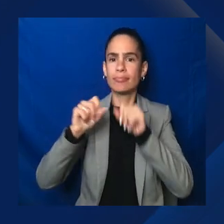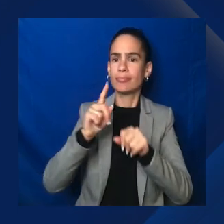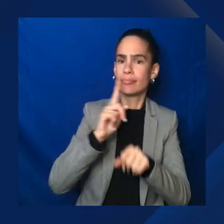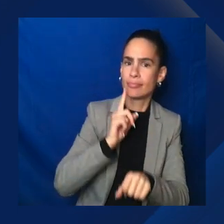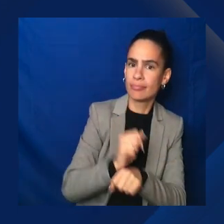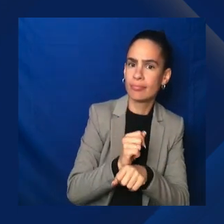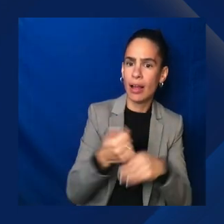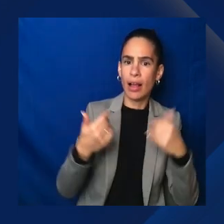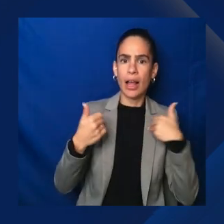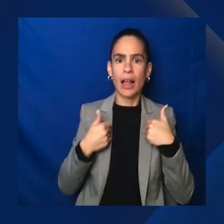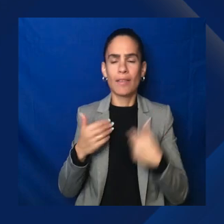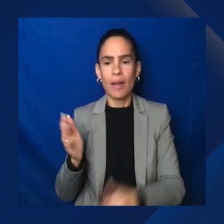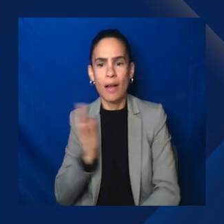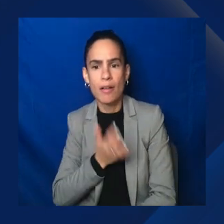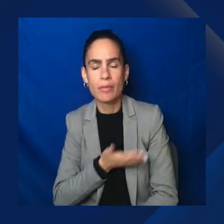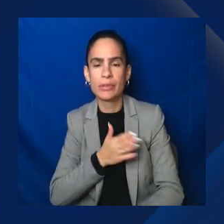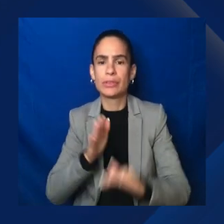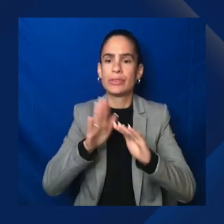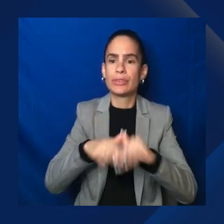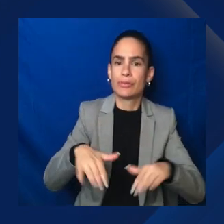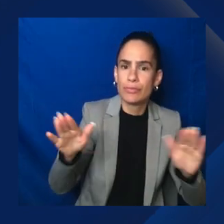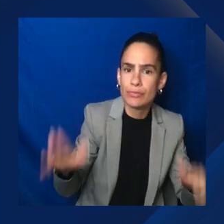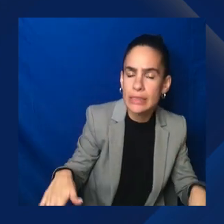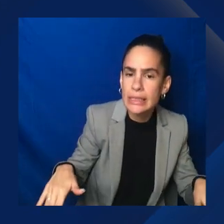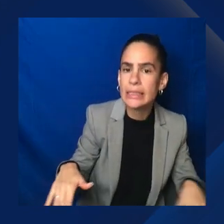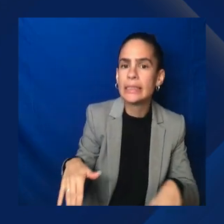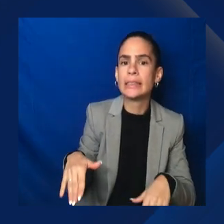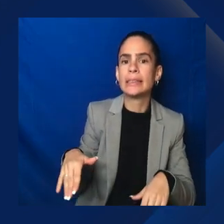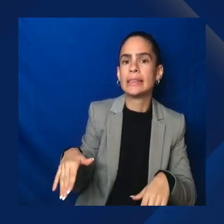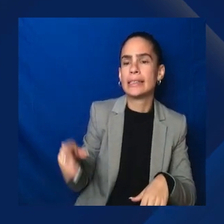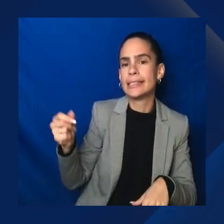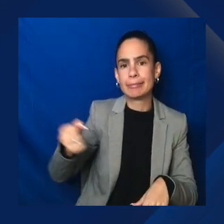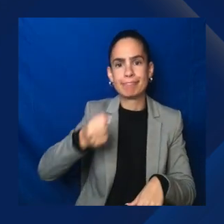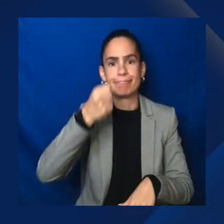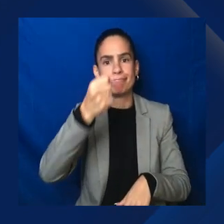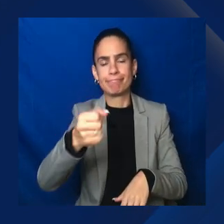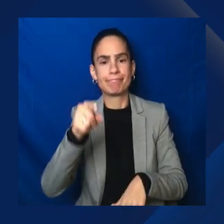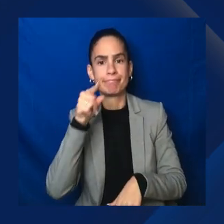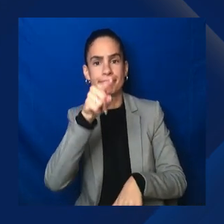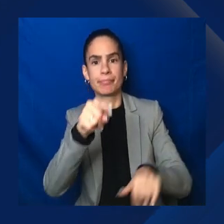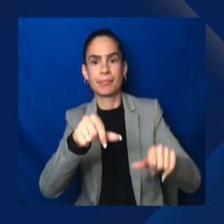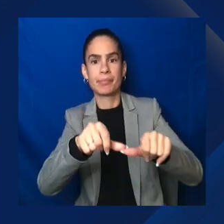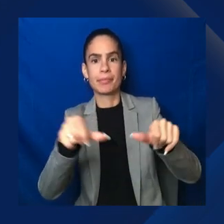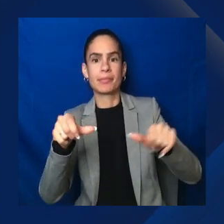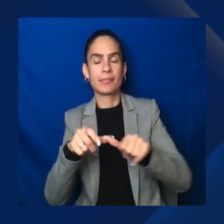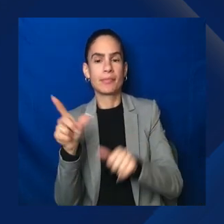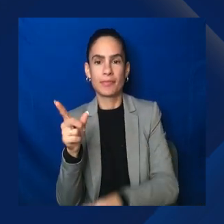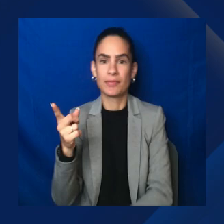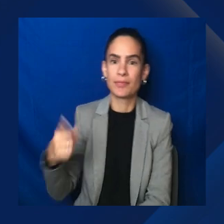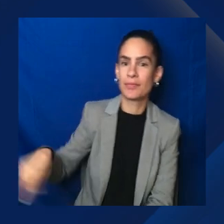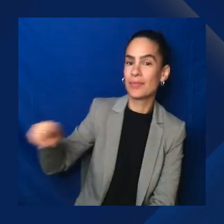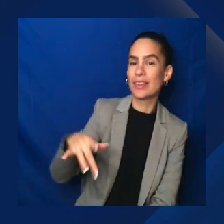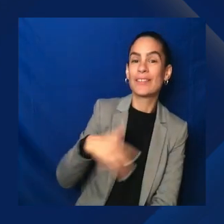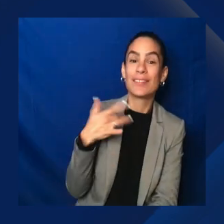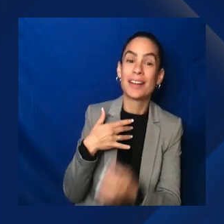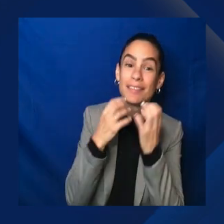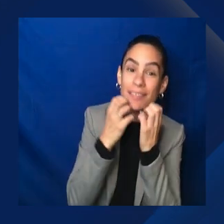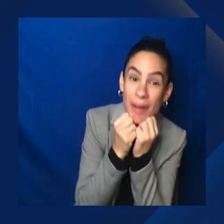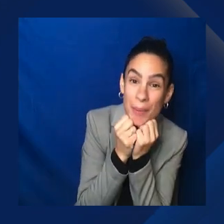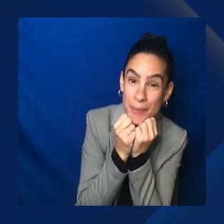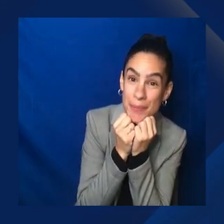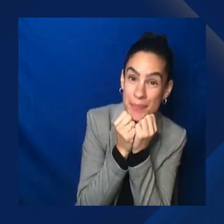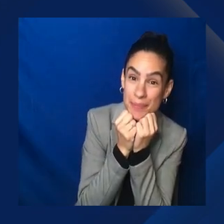into a place where they feel valued and to be able to become